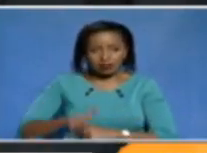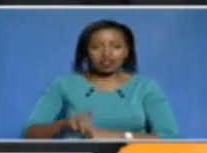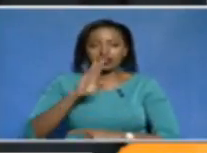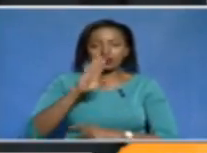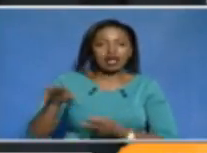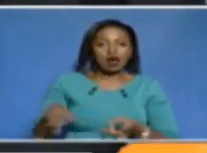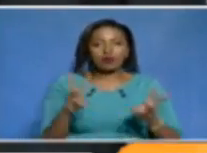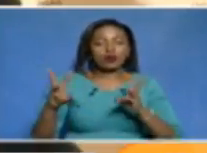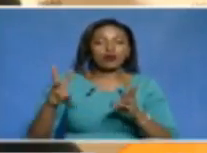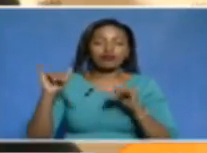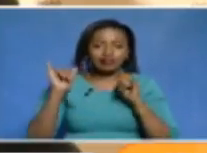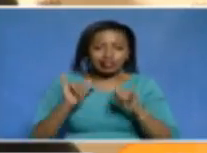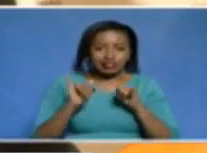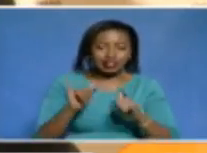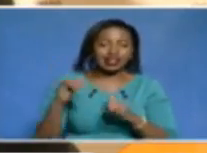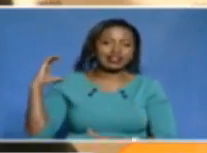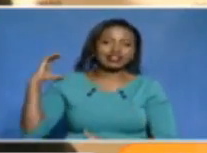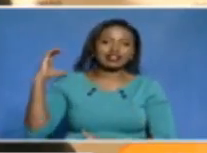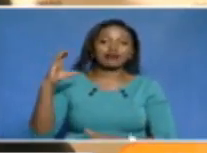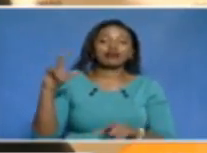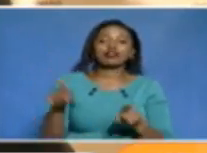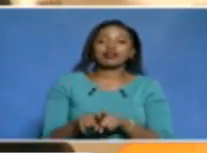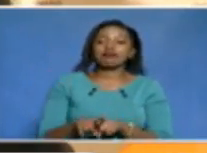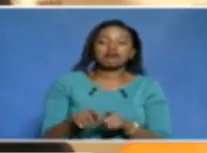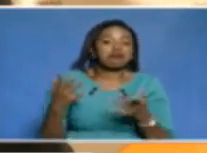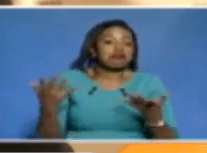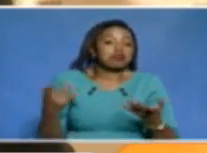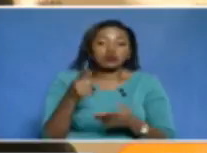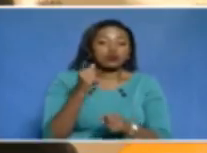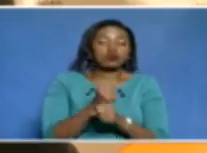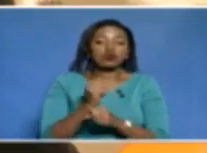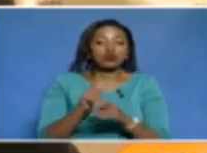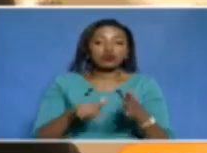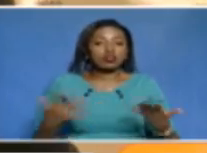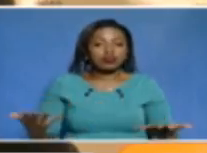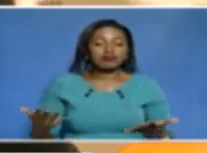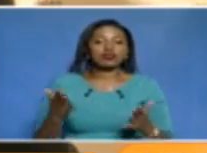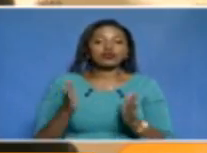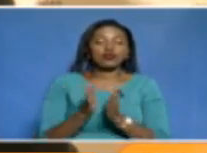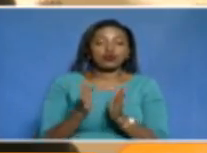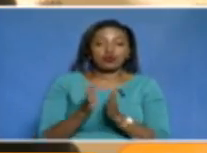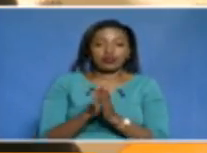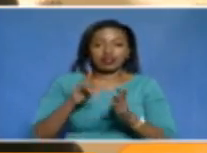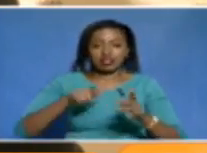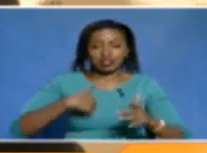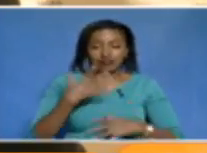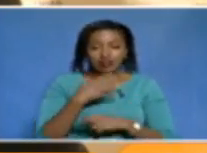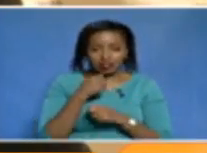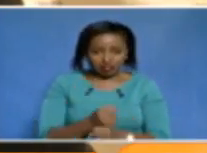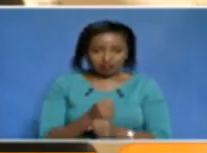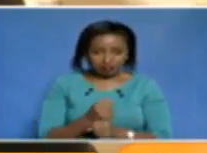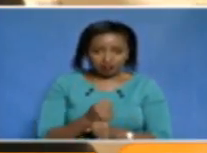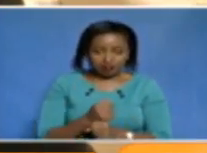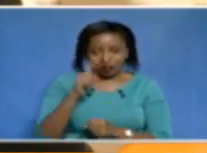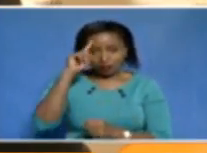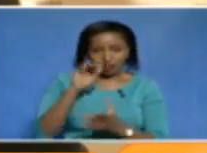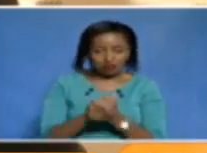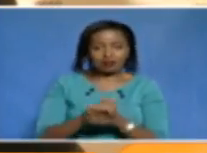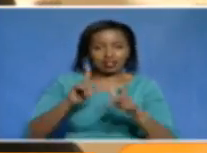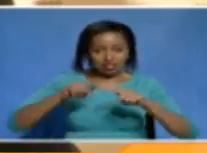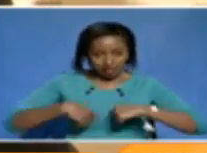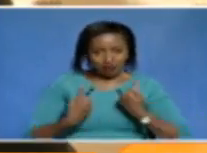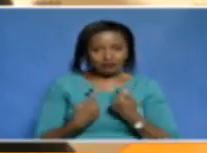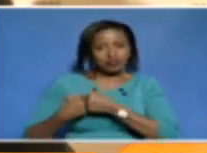champion. Treat lifestyle, self-discipline as lifestyle. Believe in yourself, challenge